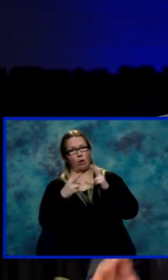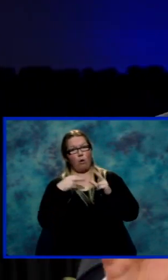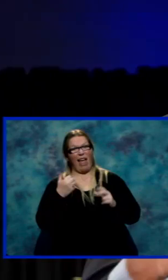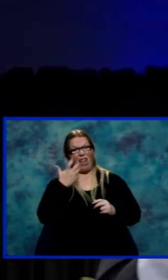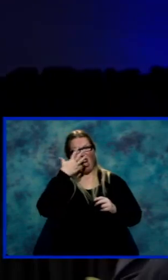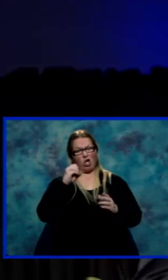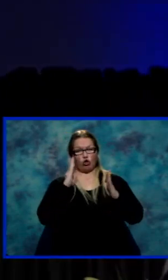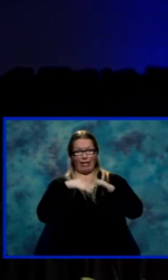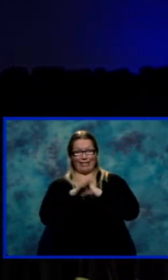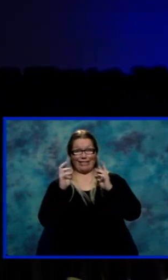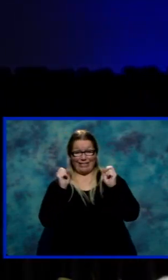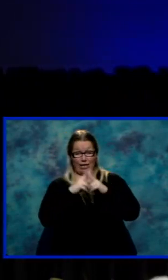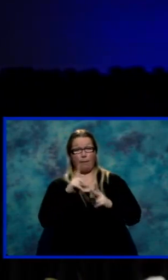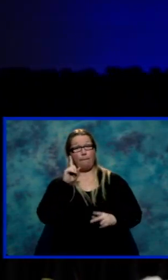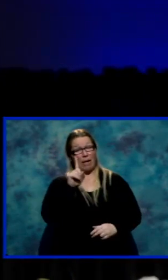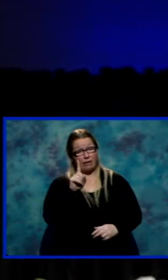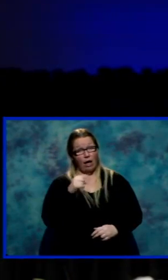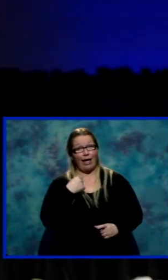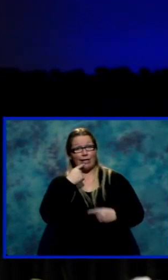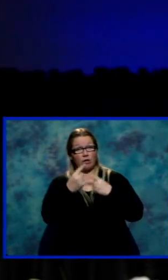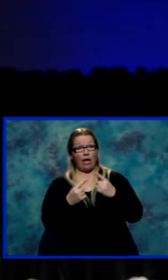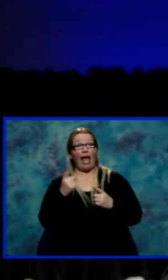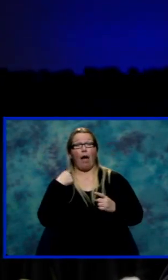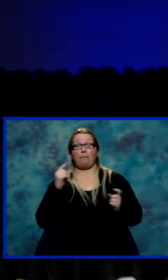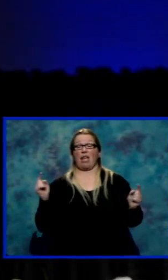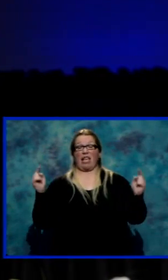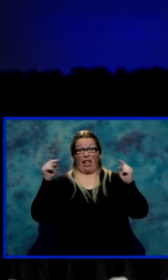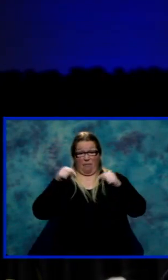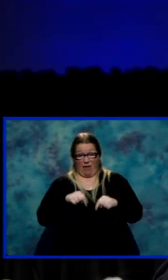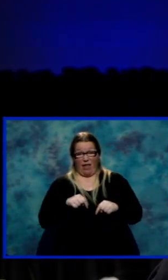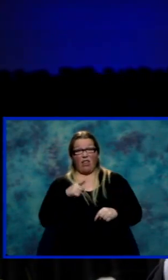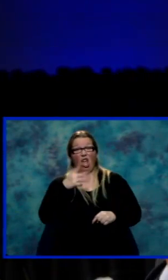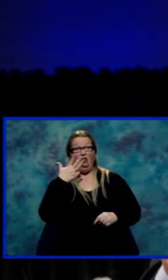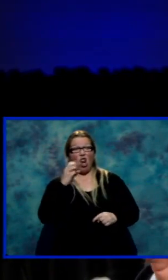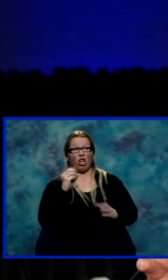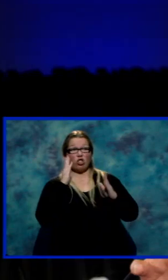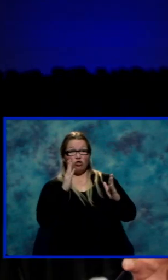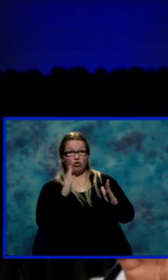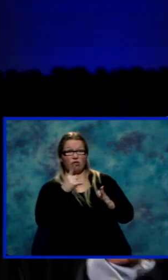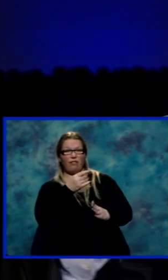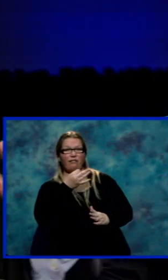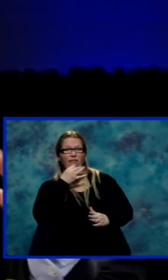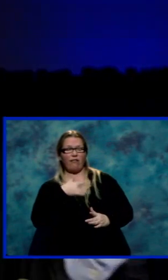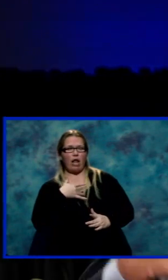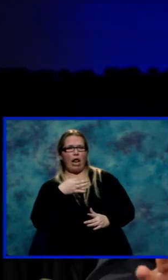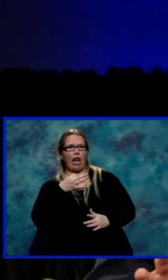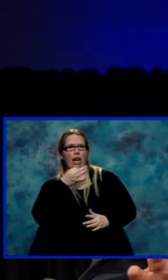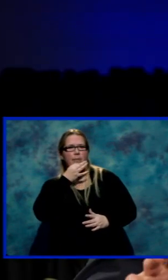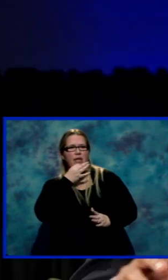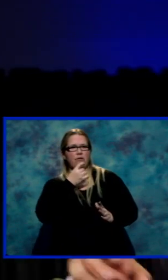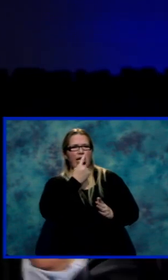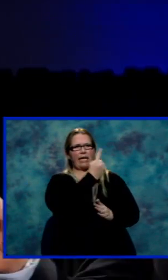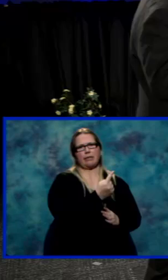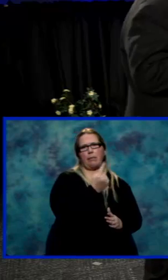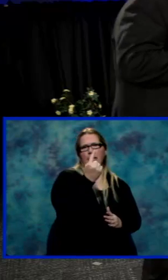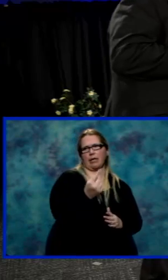churches in Sydney, but I can tell you this. Just from coming from the outside, those 90 churches tend to feel slightly independent of each other.